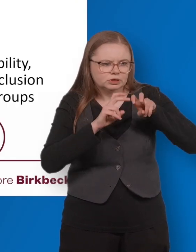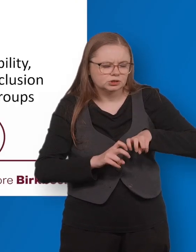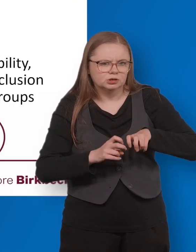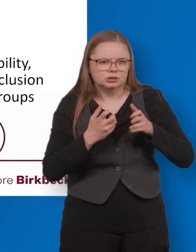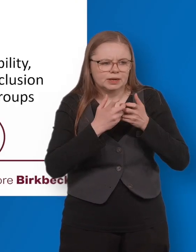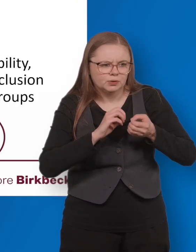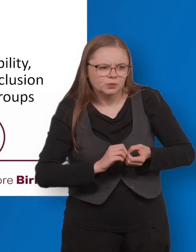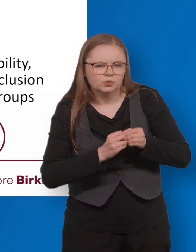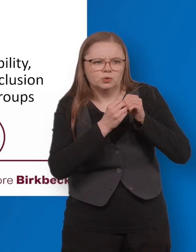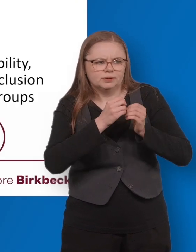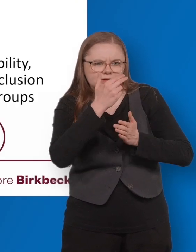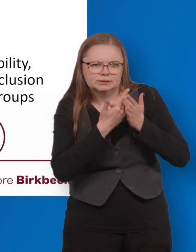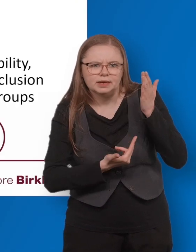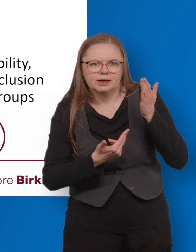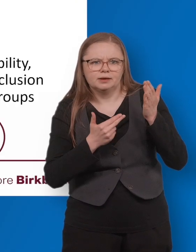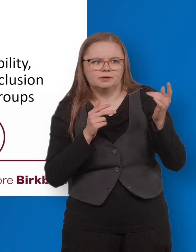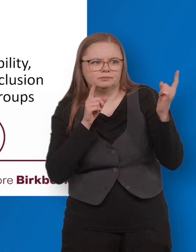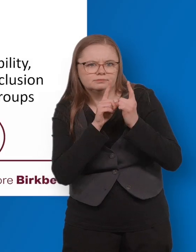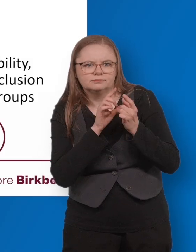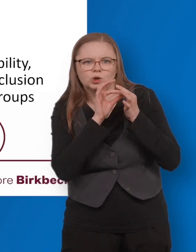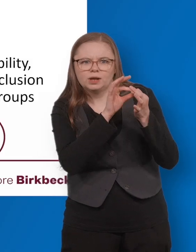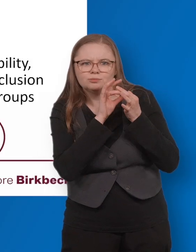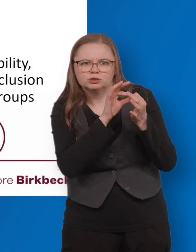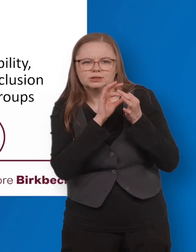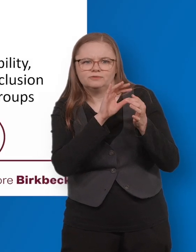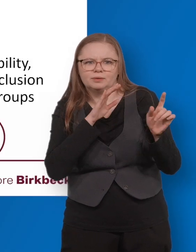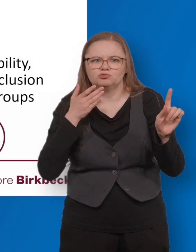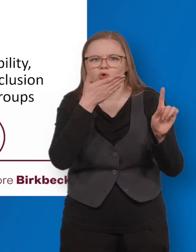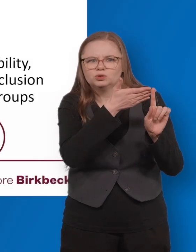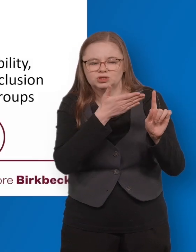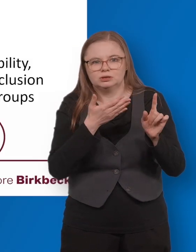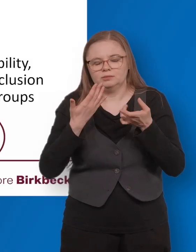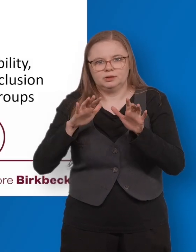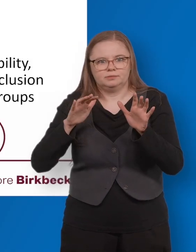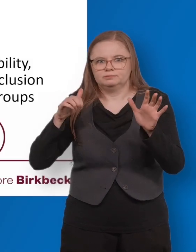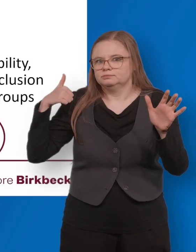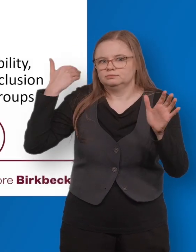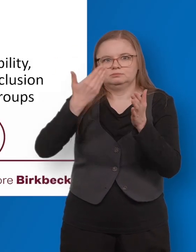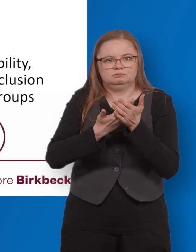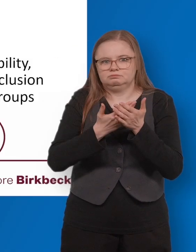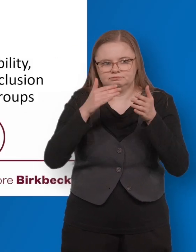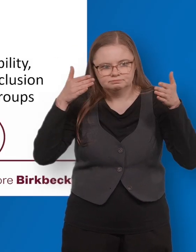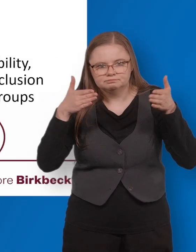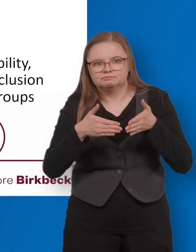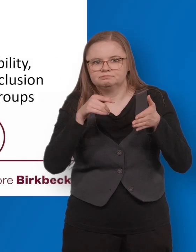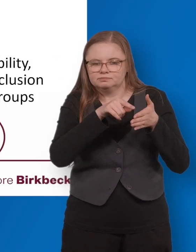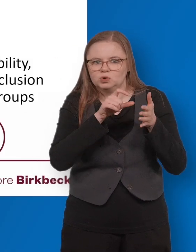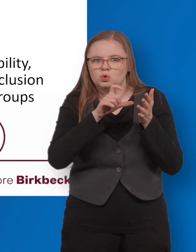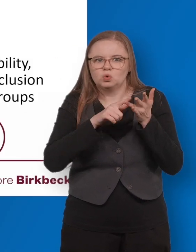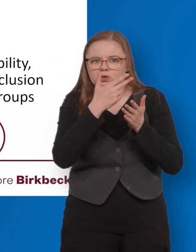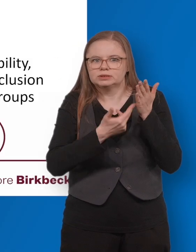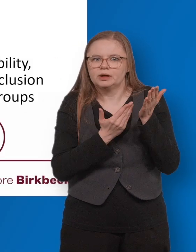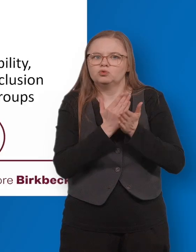a collaborative approach, and it's got a really established history now in public health research to